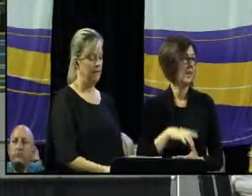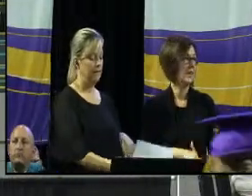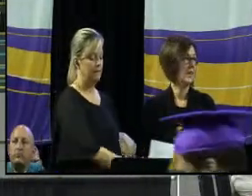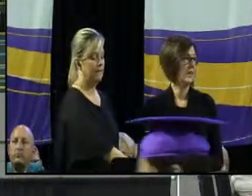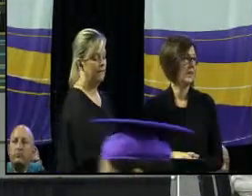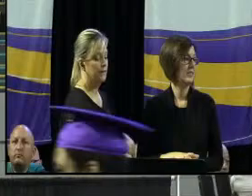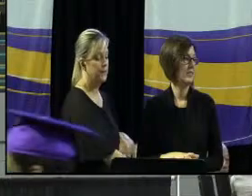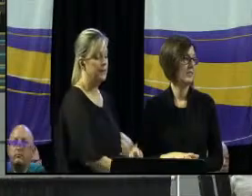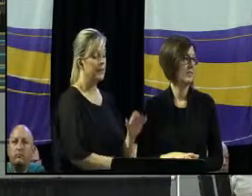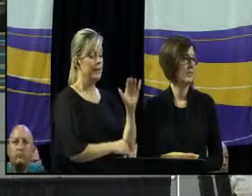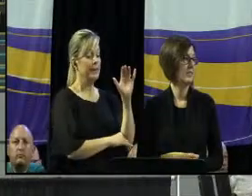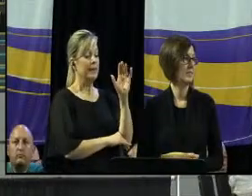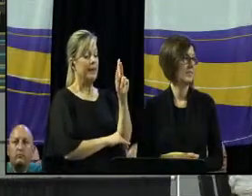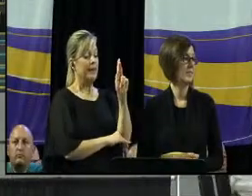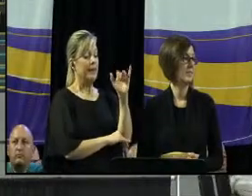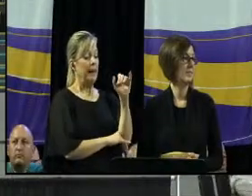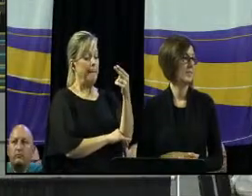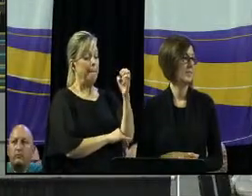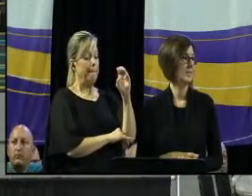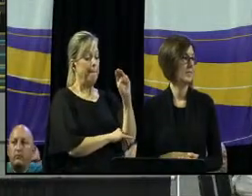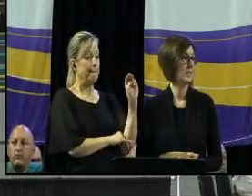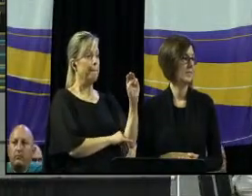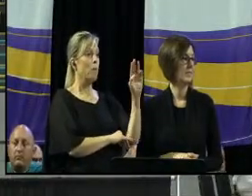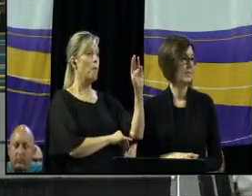Kaheem Ahmad Moore.